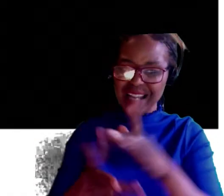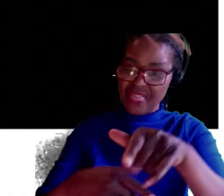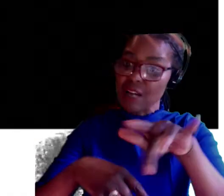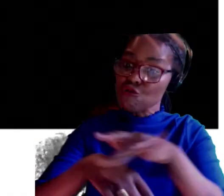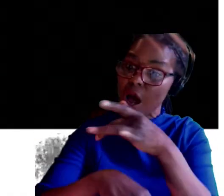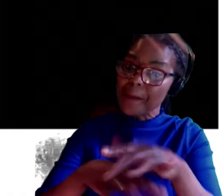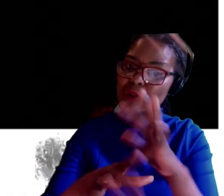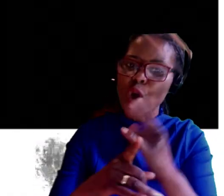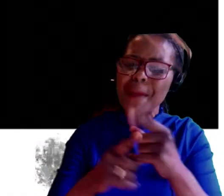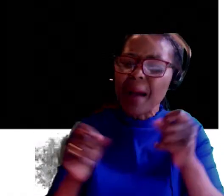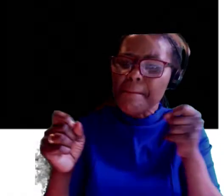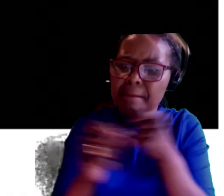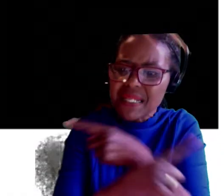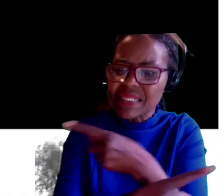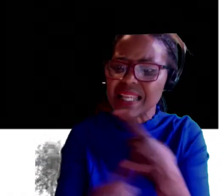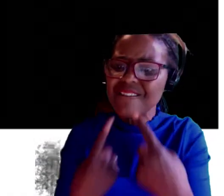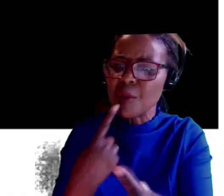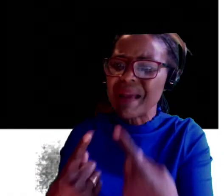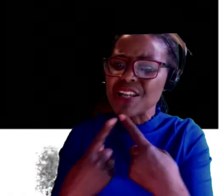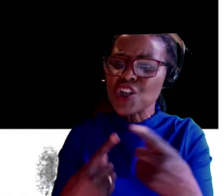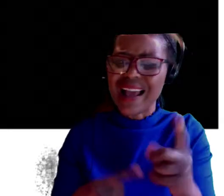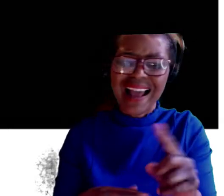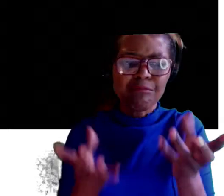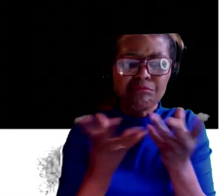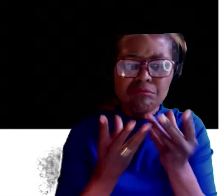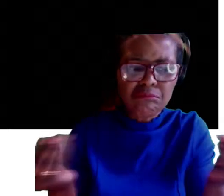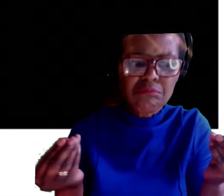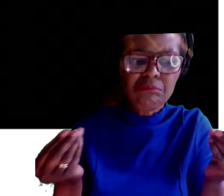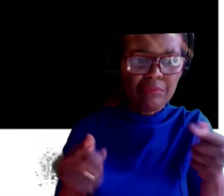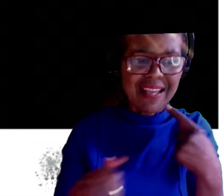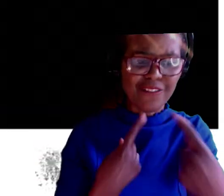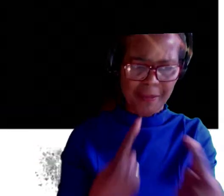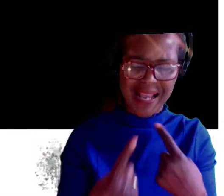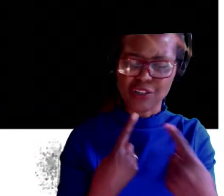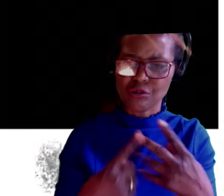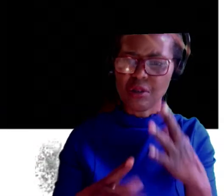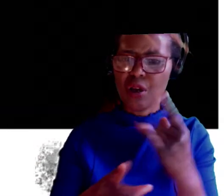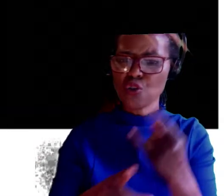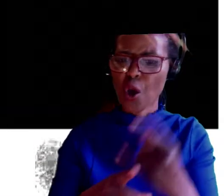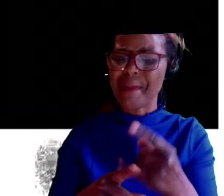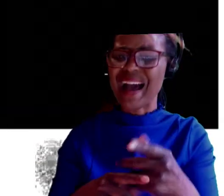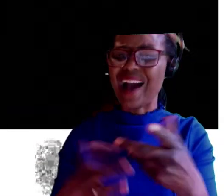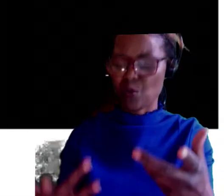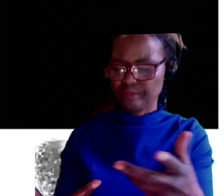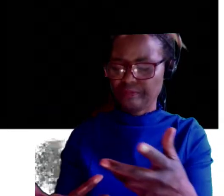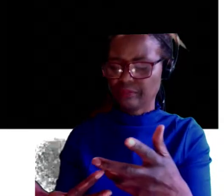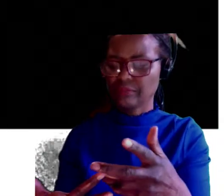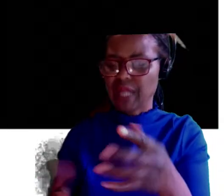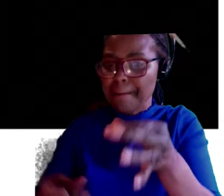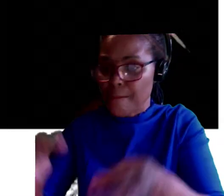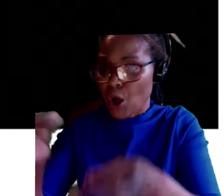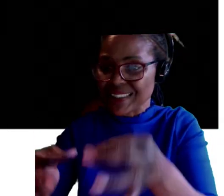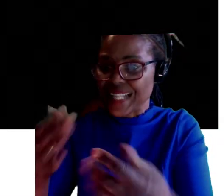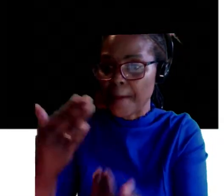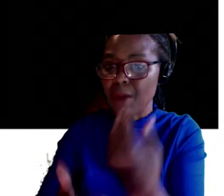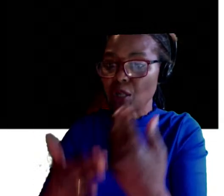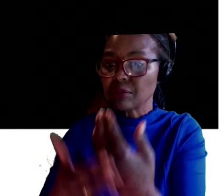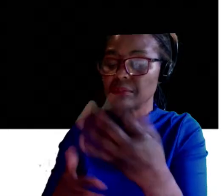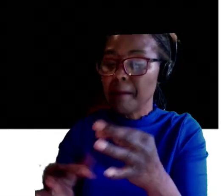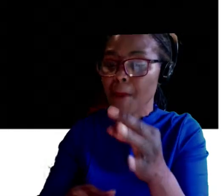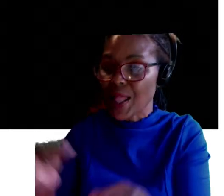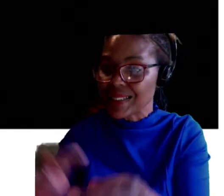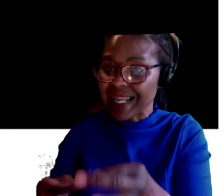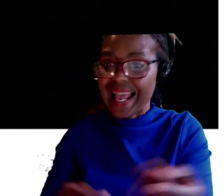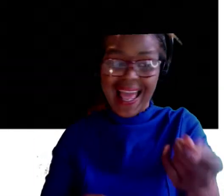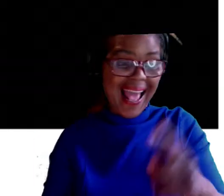disinformation. It concerns the ethics of modern politics and the role of the media, and so I thought, what if it's always the